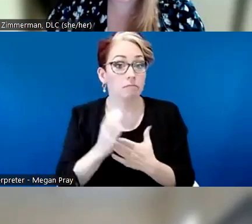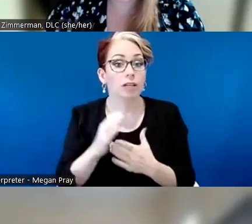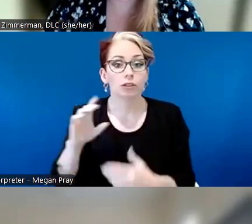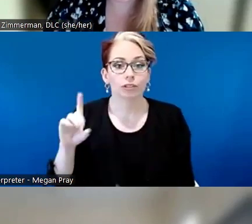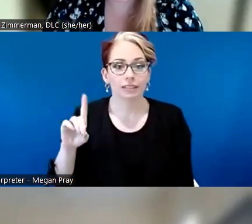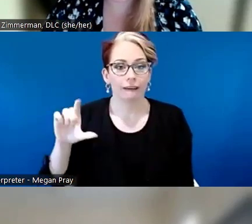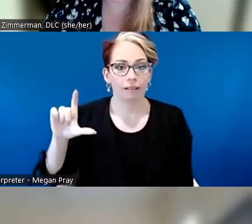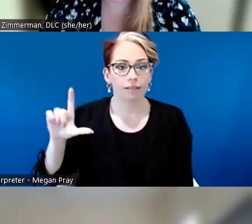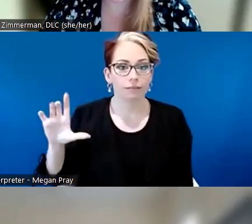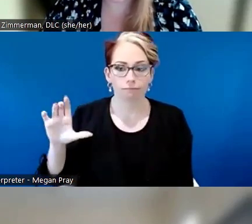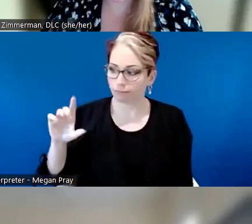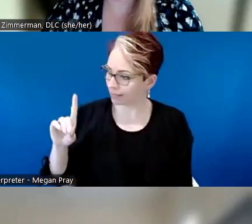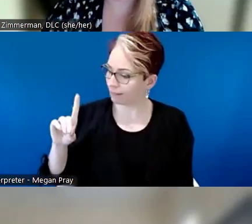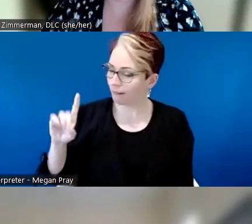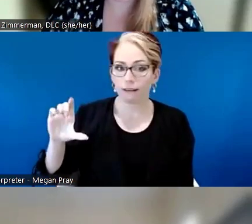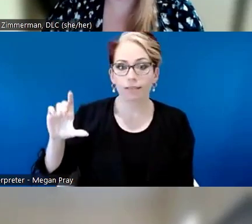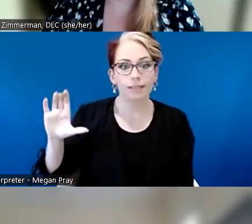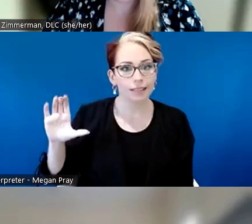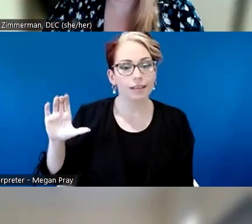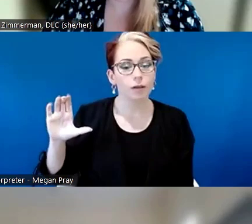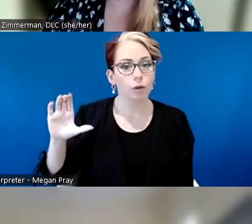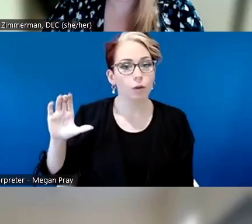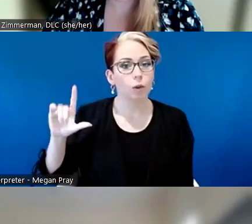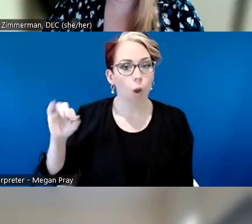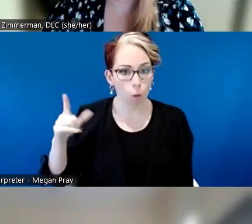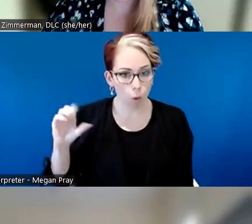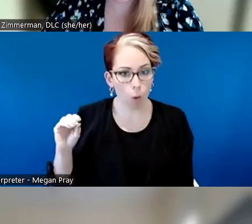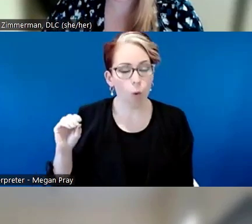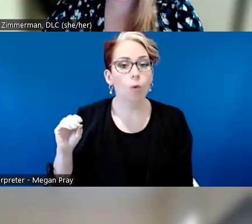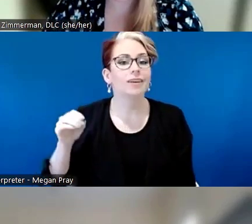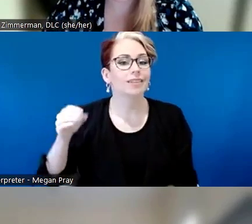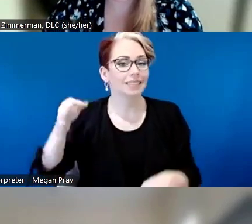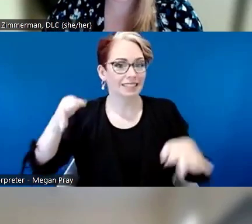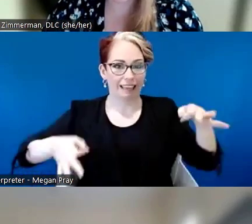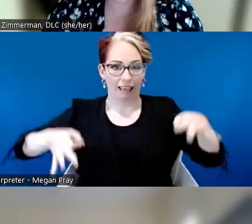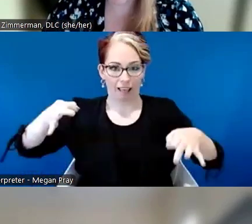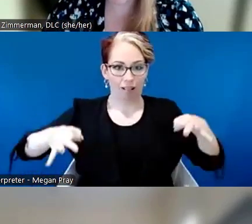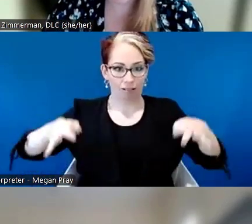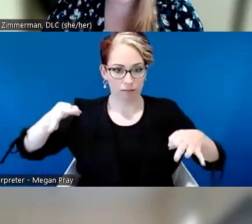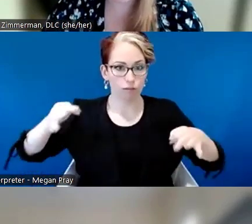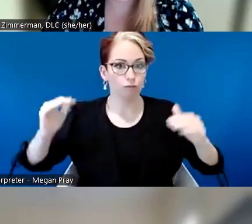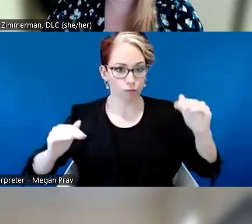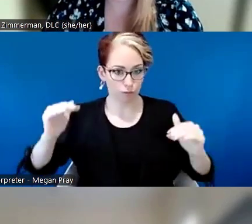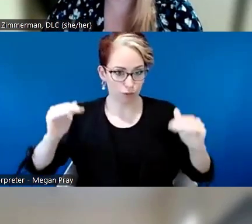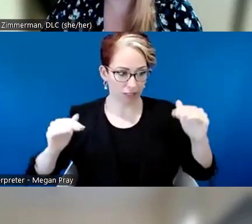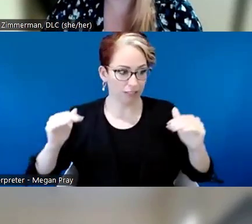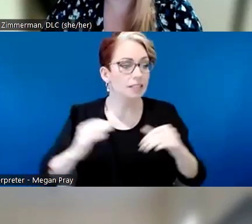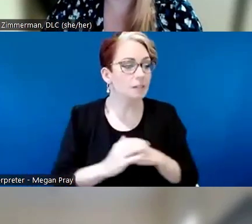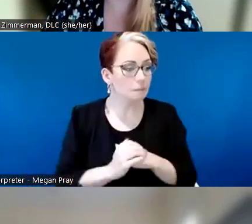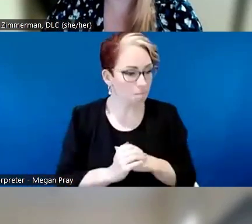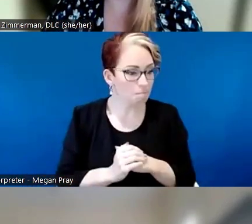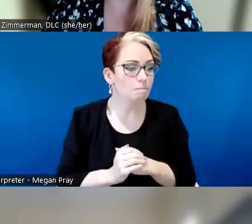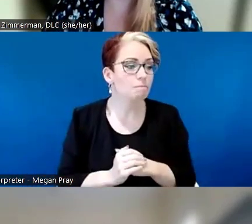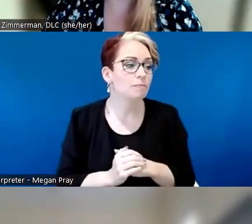the scales of justice, and it says the Protection and Advocacy Agency for People with Disabilities.